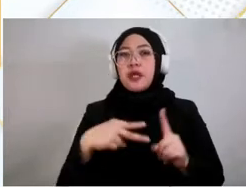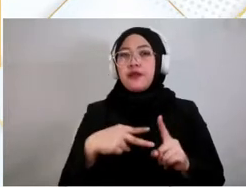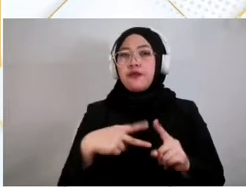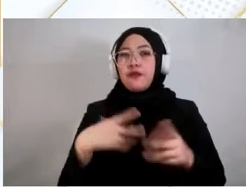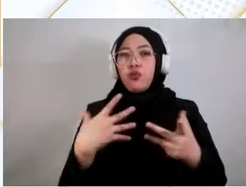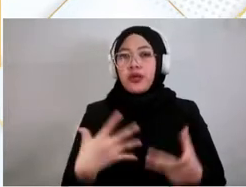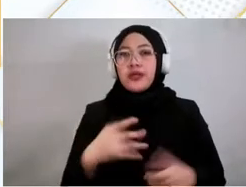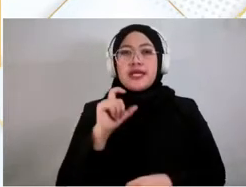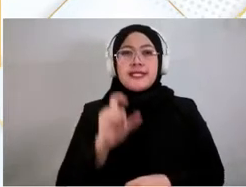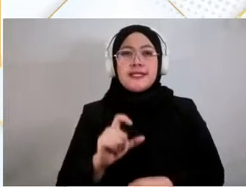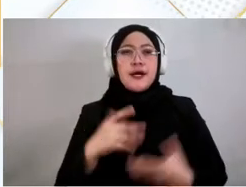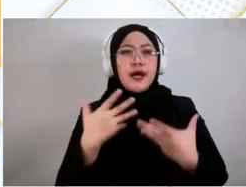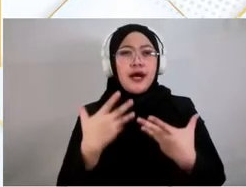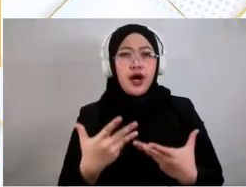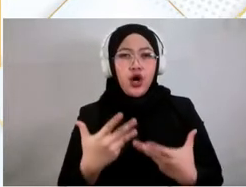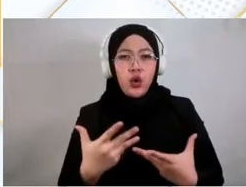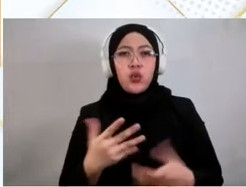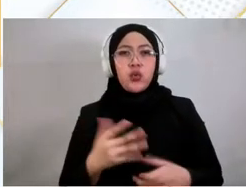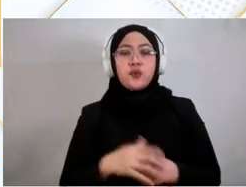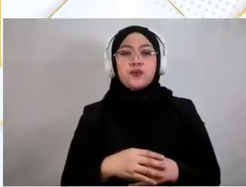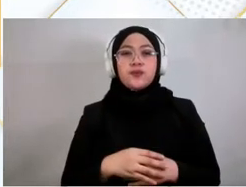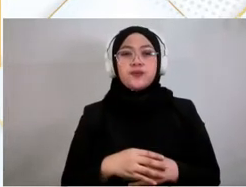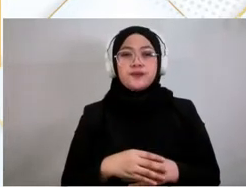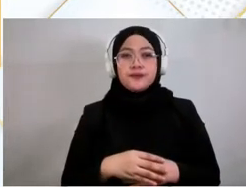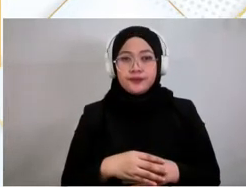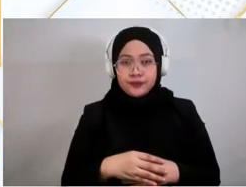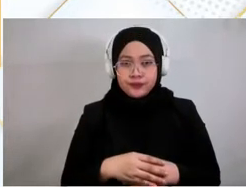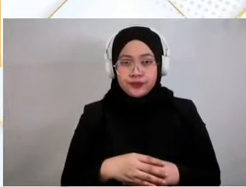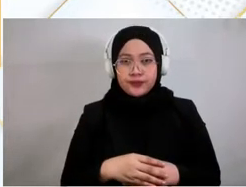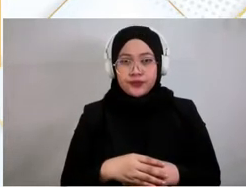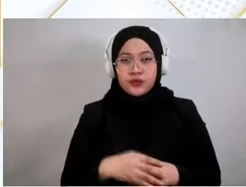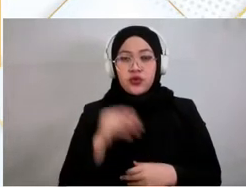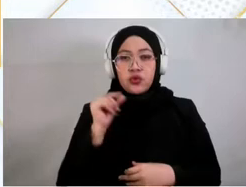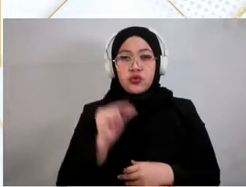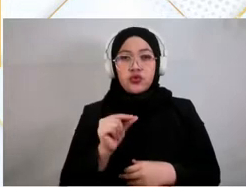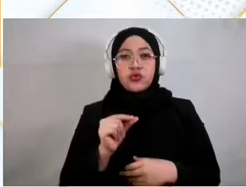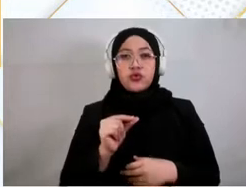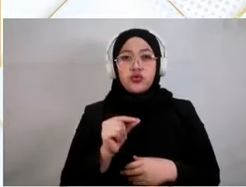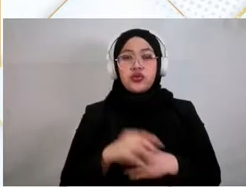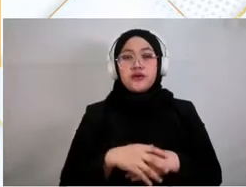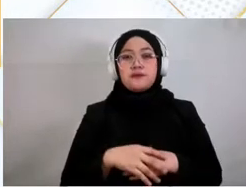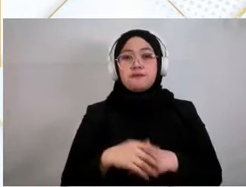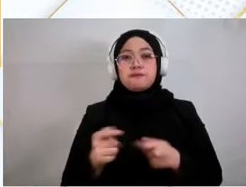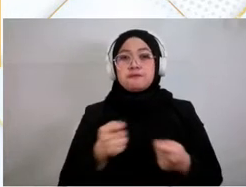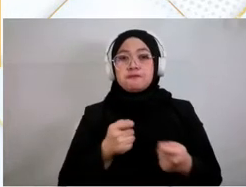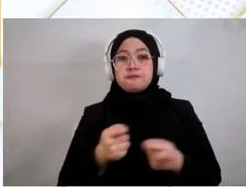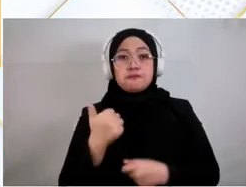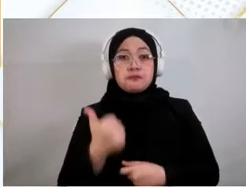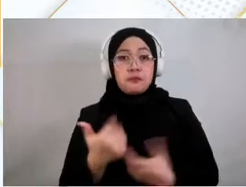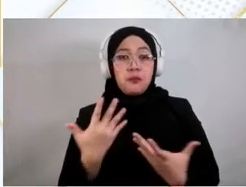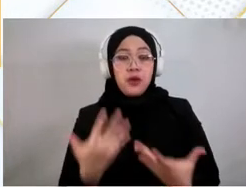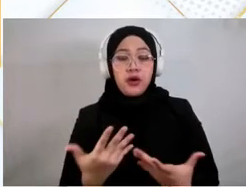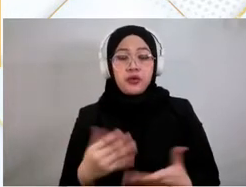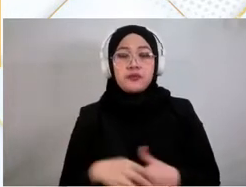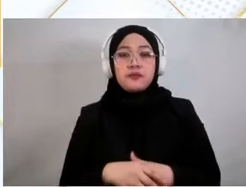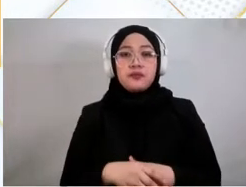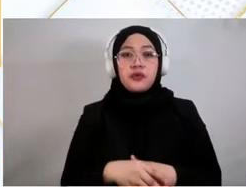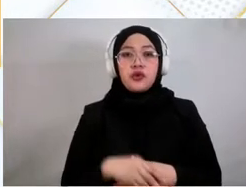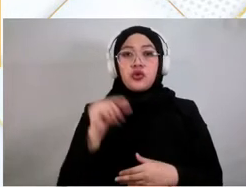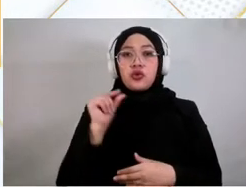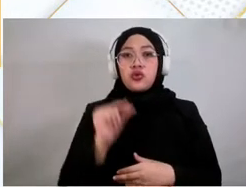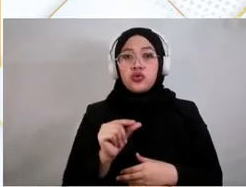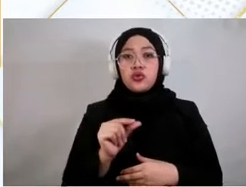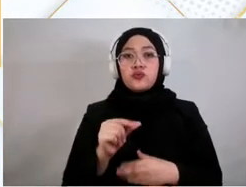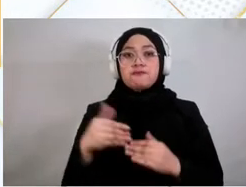on how we can, let's say, further strengthening the regional cooperation. And I just would like to